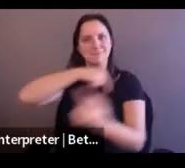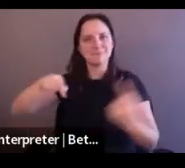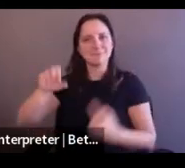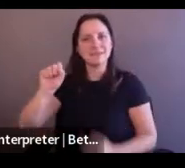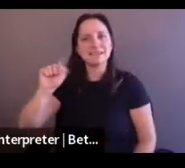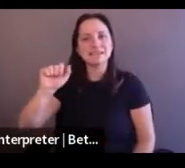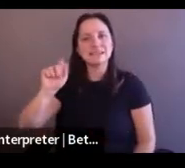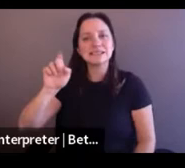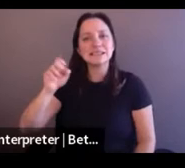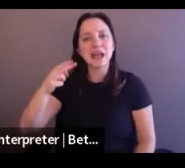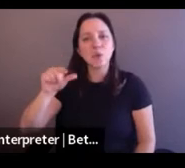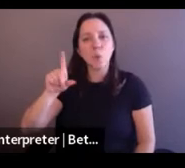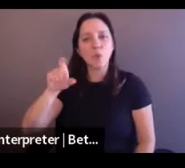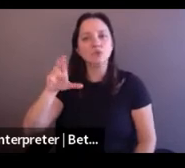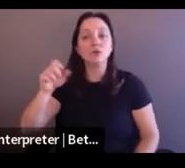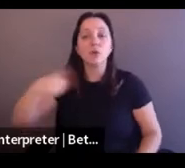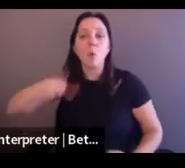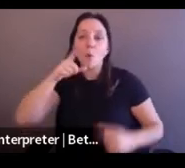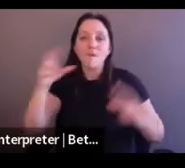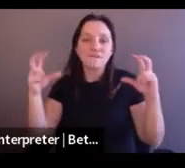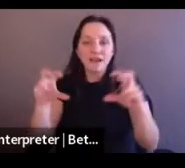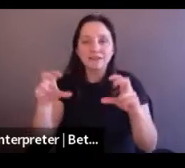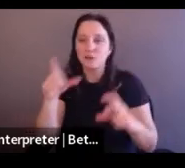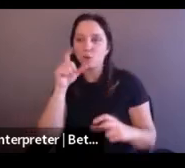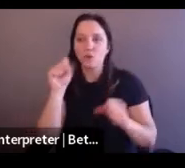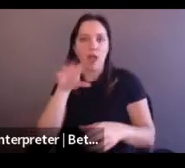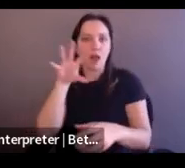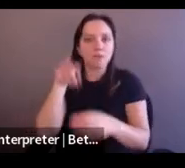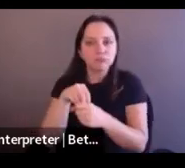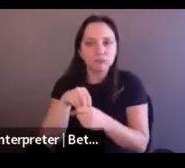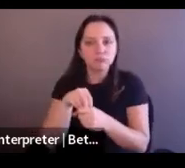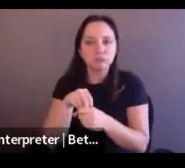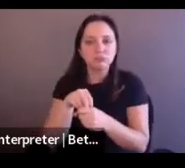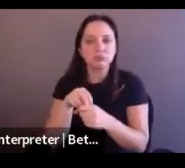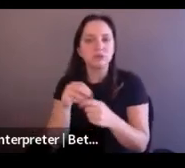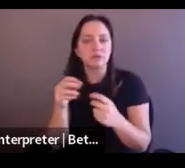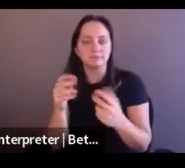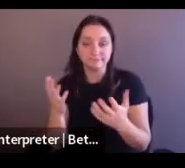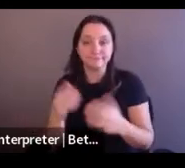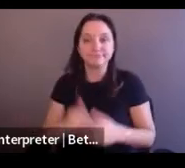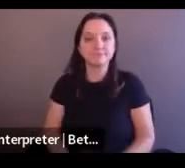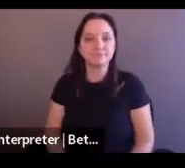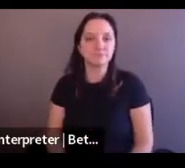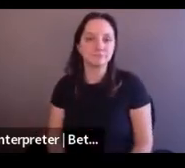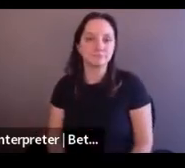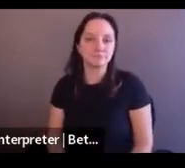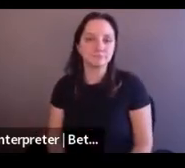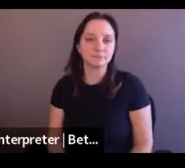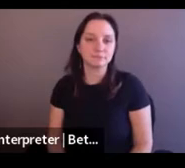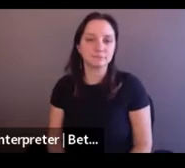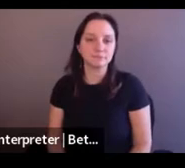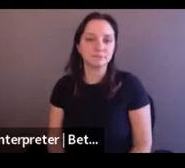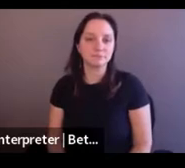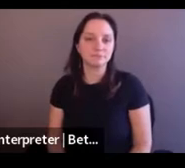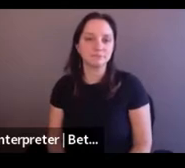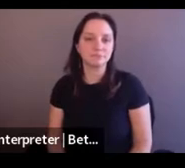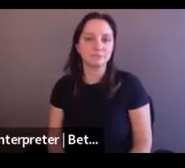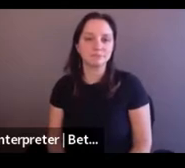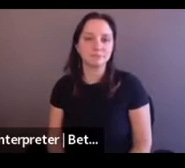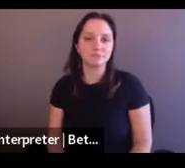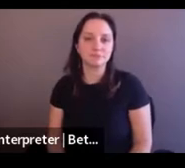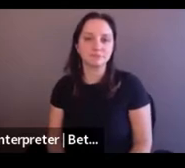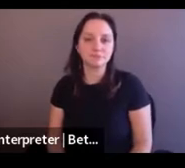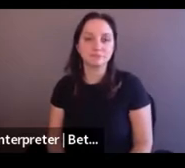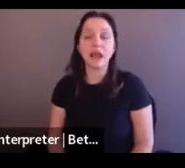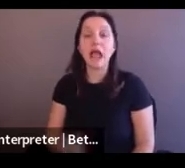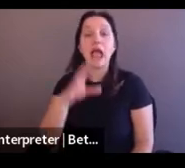might, you know, be interested in the kinds of things that we're doing? And don't take, you know, don't sort of sell your current